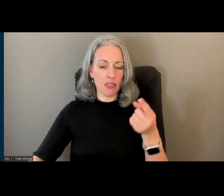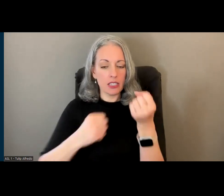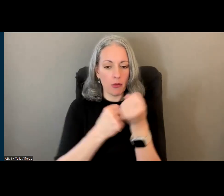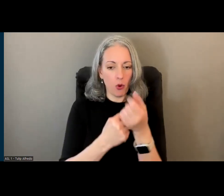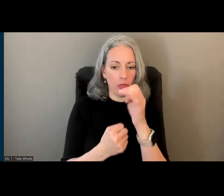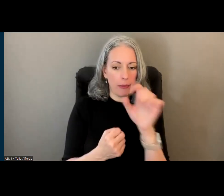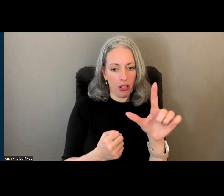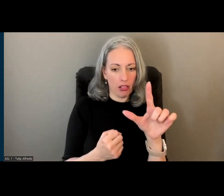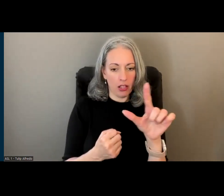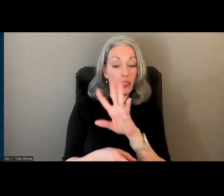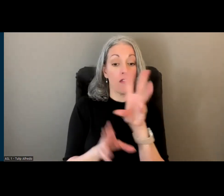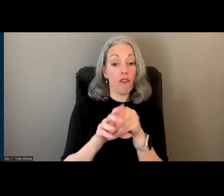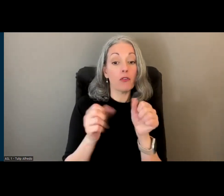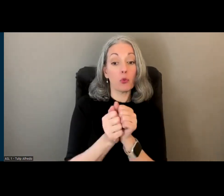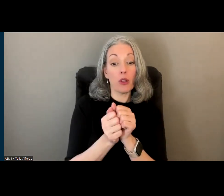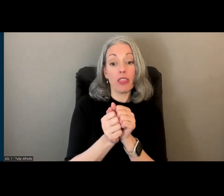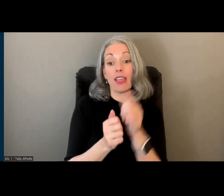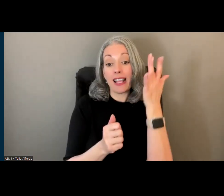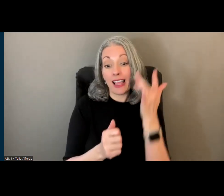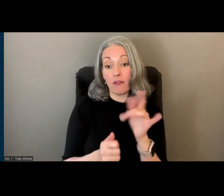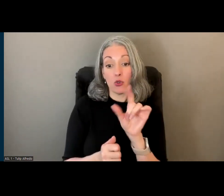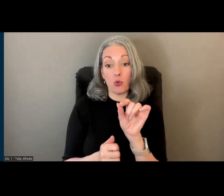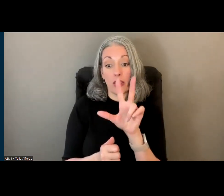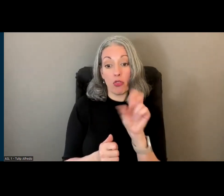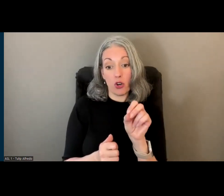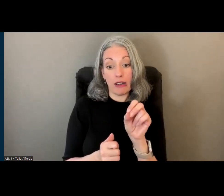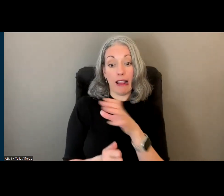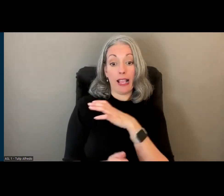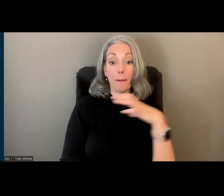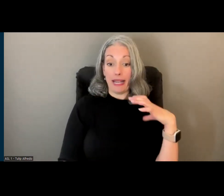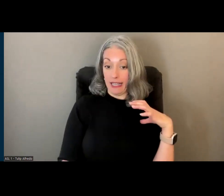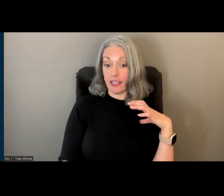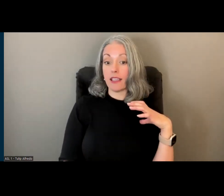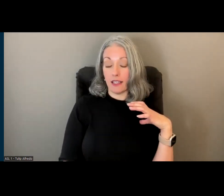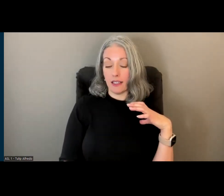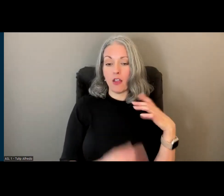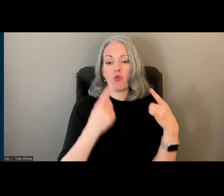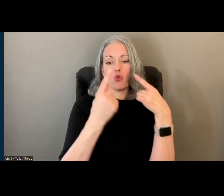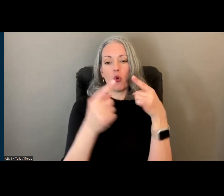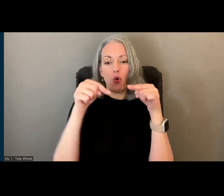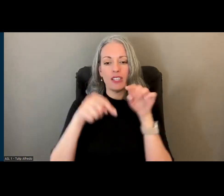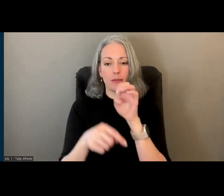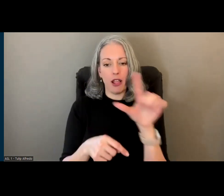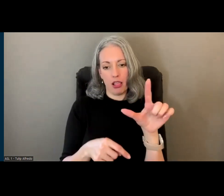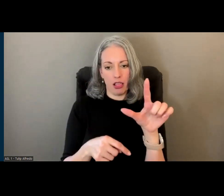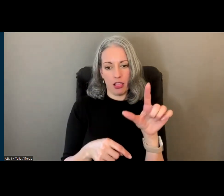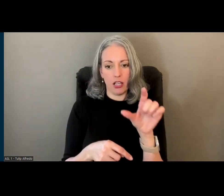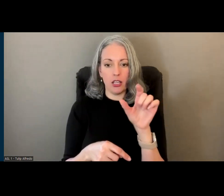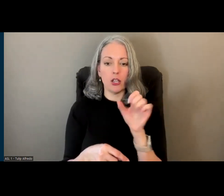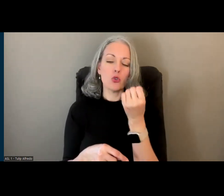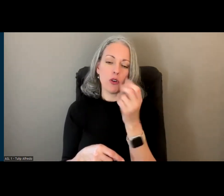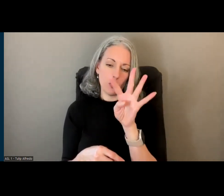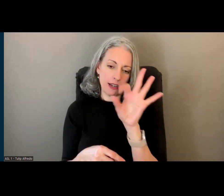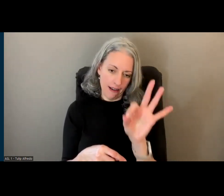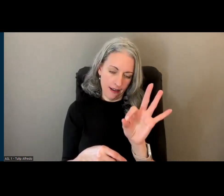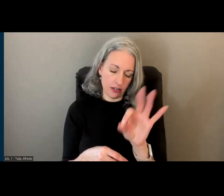part of the California 2030 Steering Committee. The purpose of this bill, Senate Bill 1249,